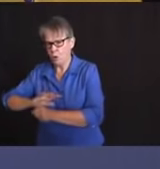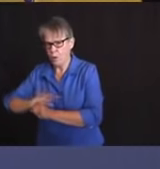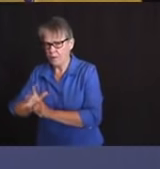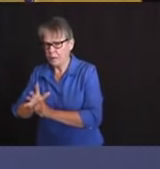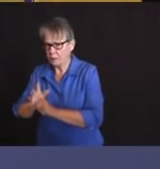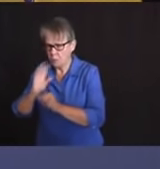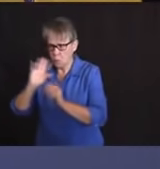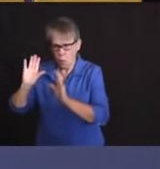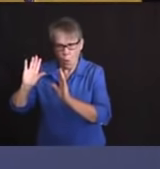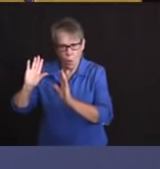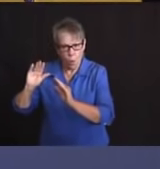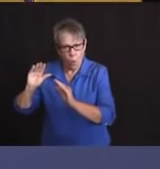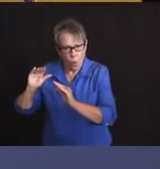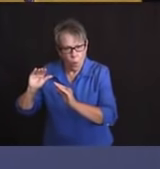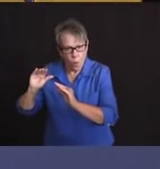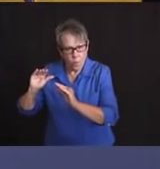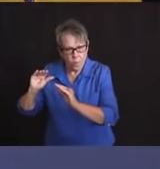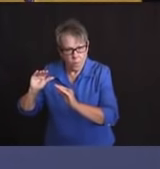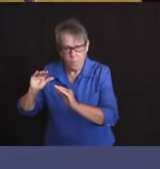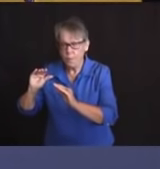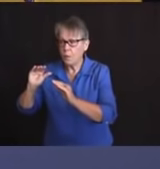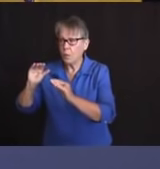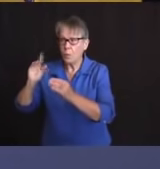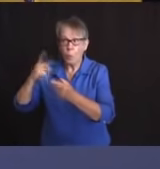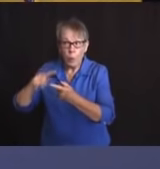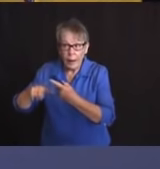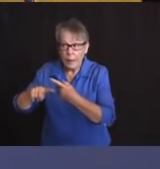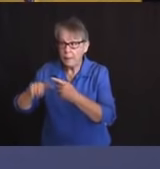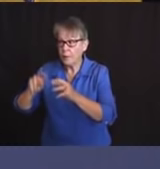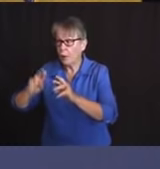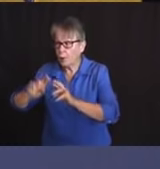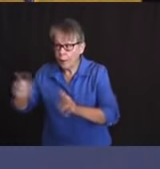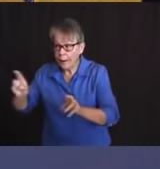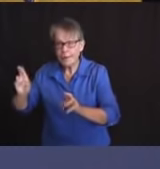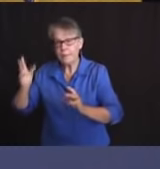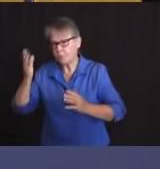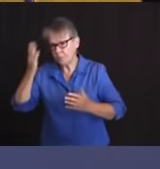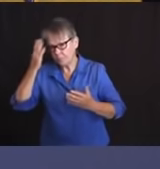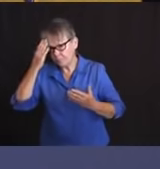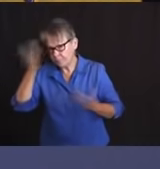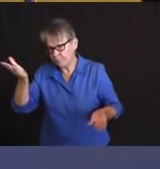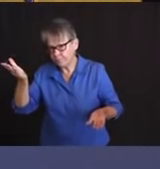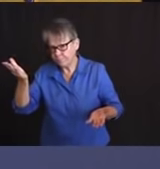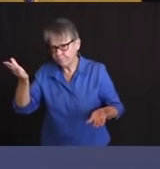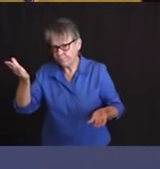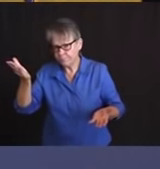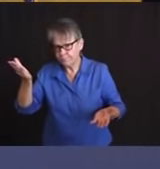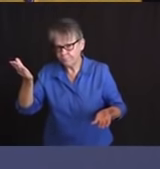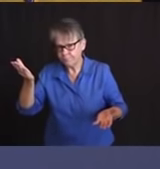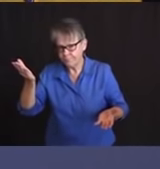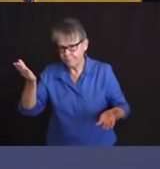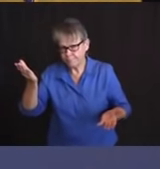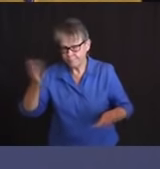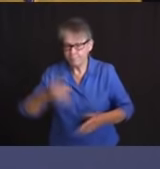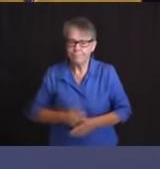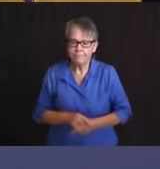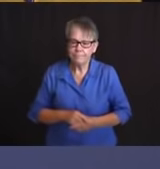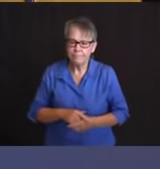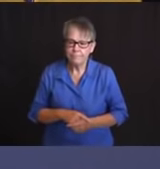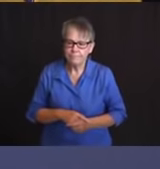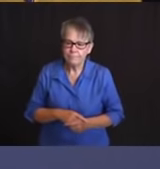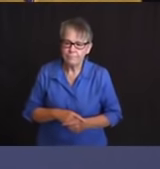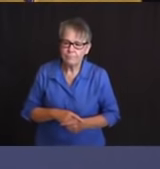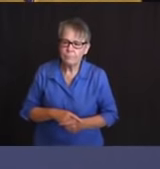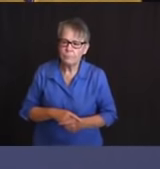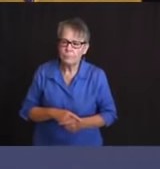when. Districts need their plan approved to open, right, Kevin? You've already said that, right? That's right. Okay. You were going so